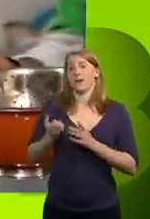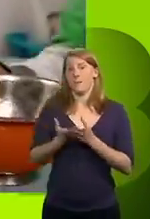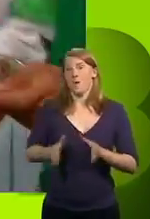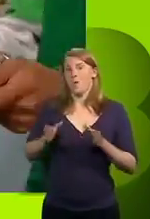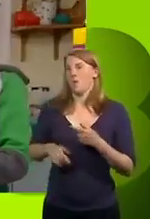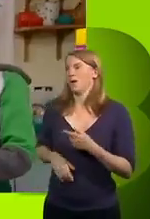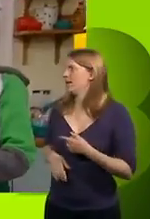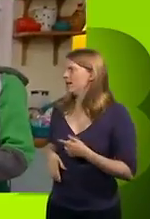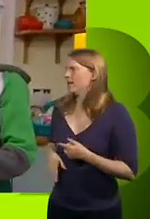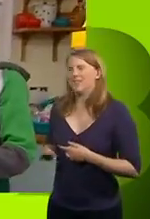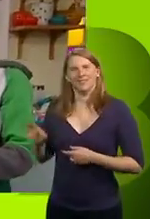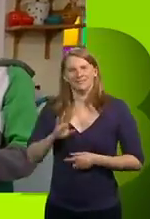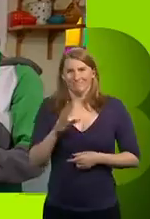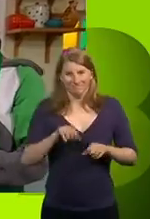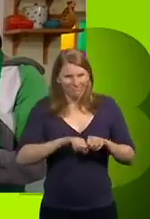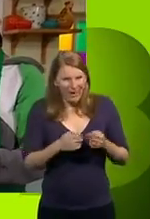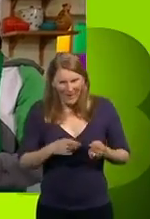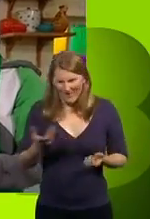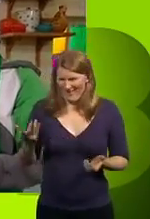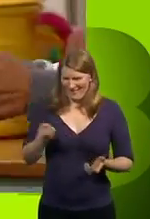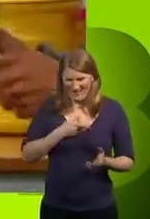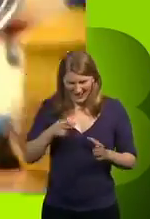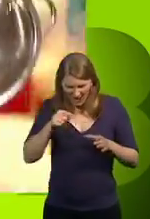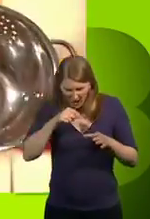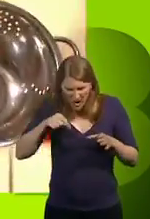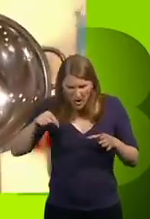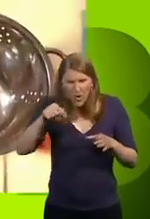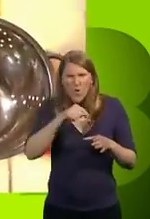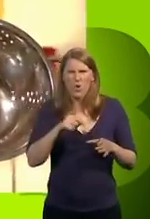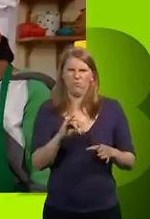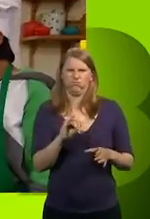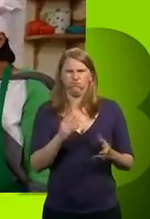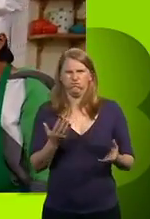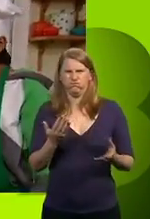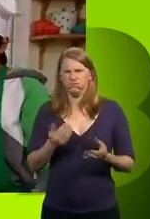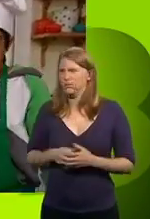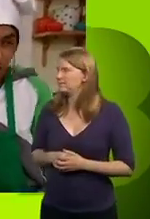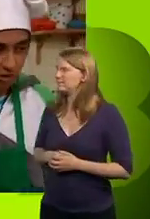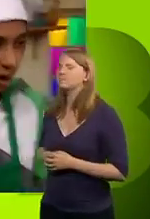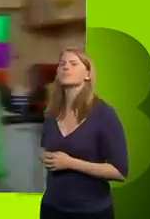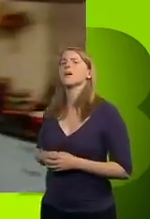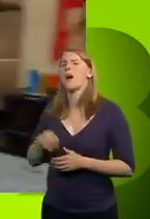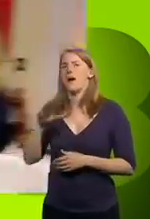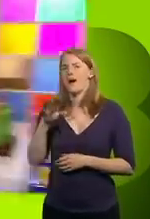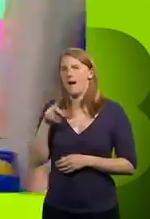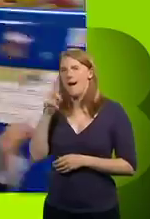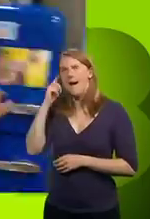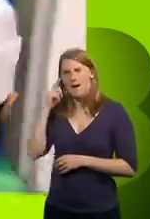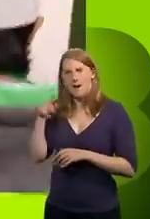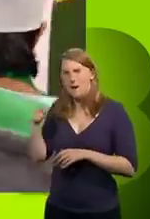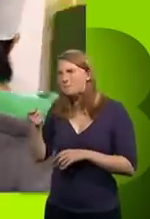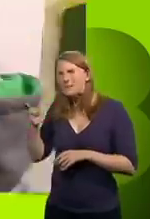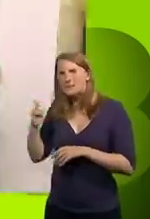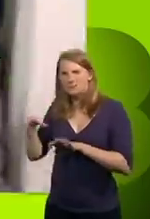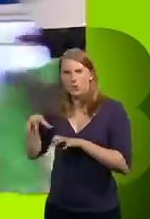Found a bowl. Oh no, it's broken. Look at all the holes in it. Maybe we could block them up with